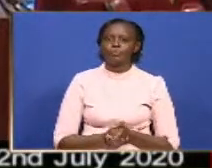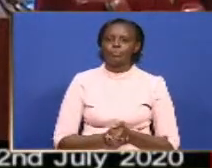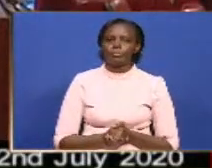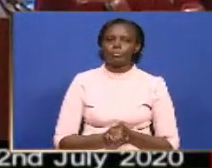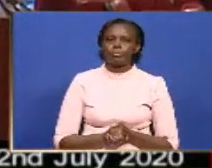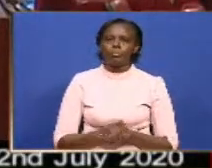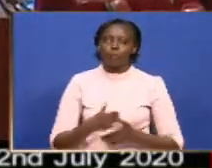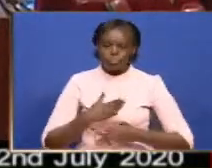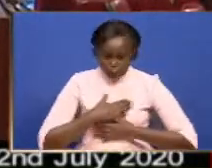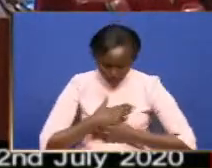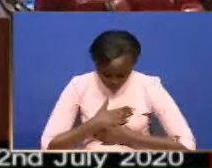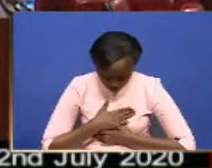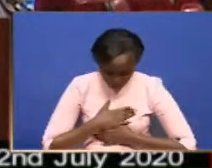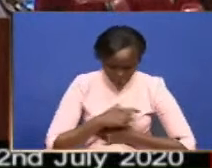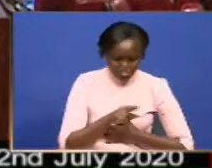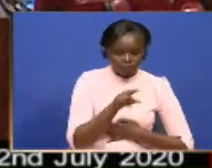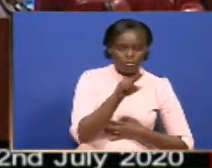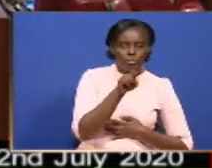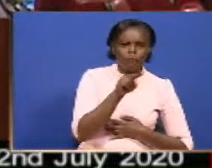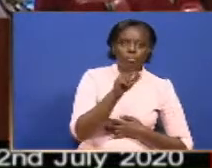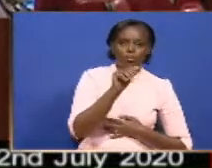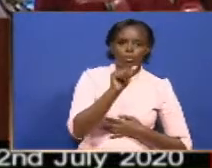Honorable Namsi.